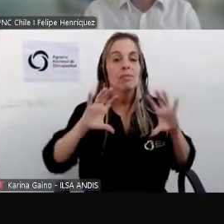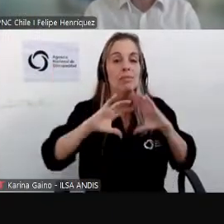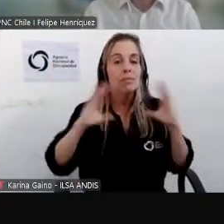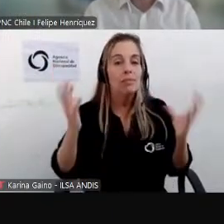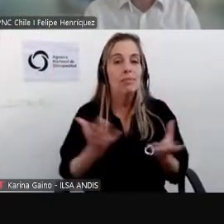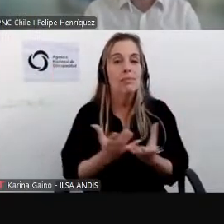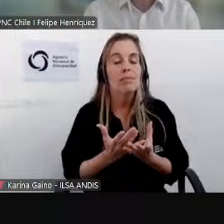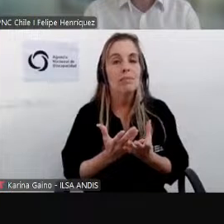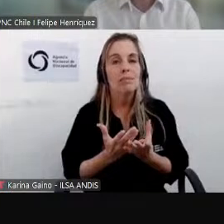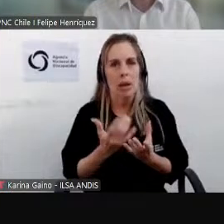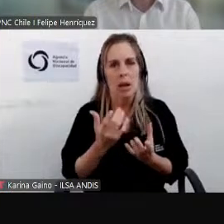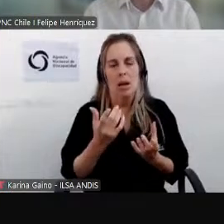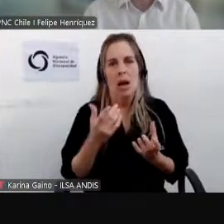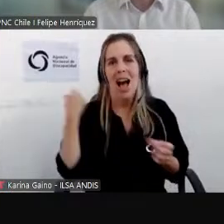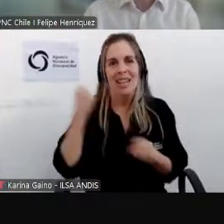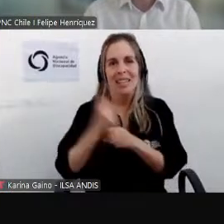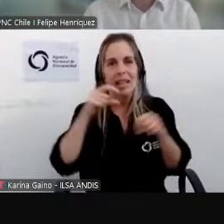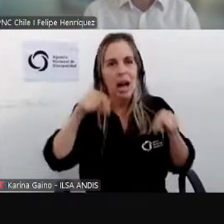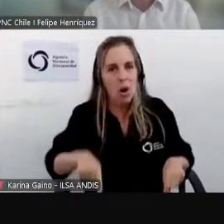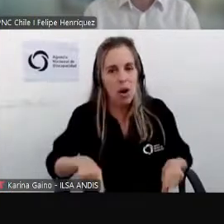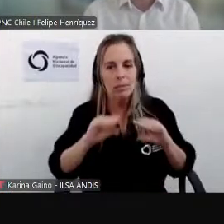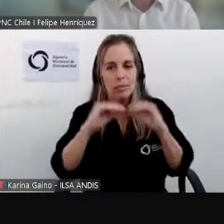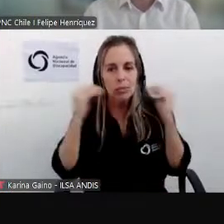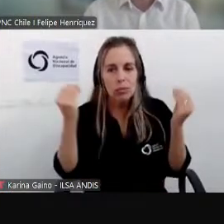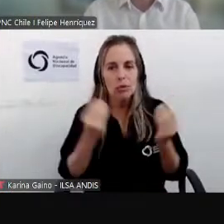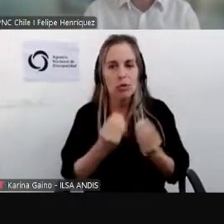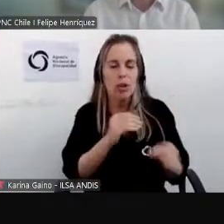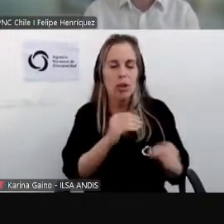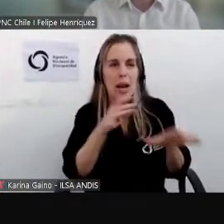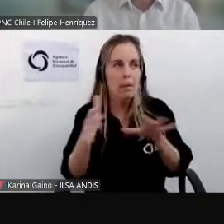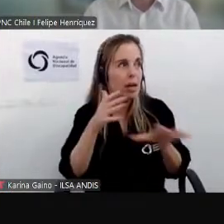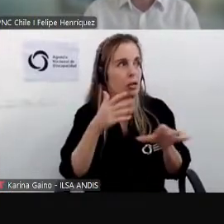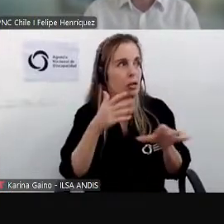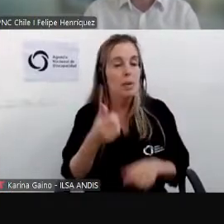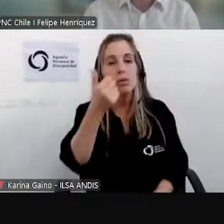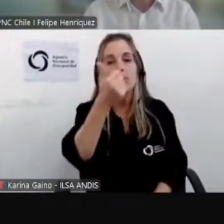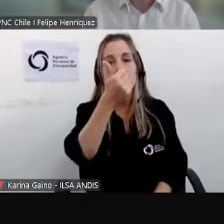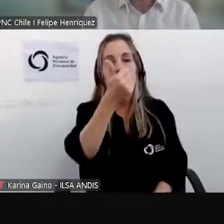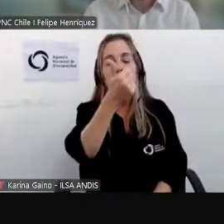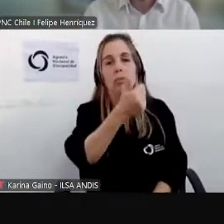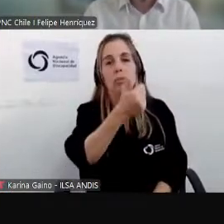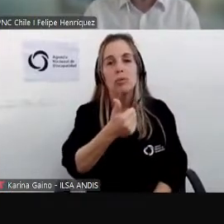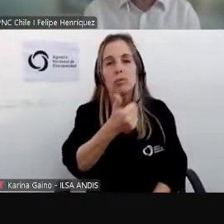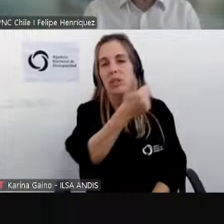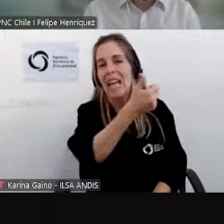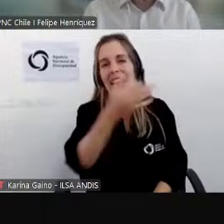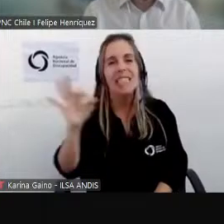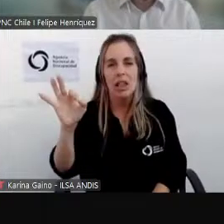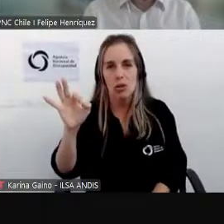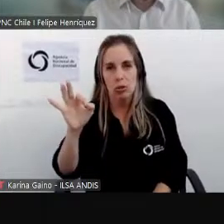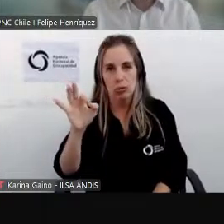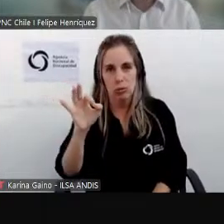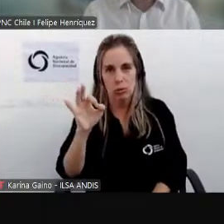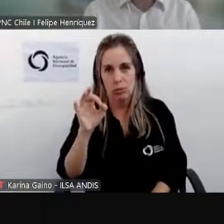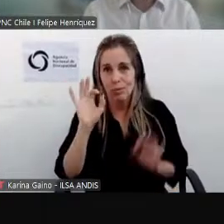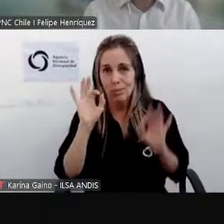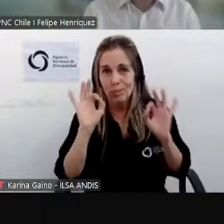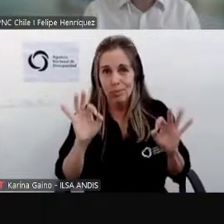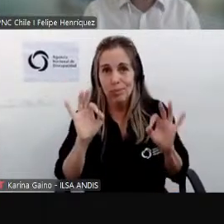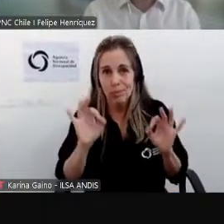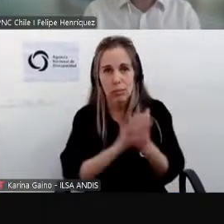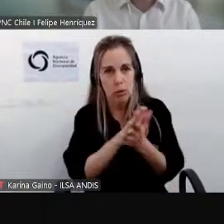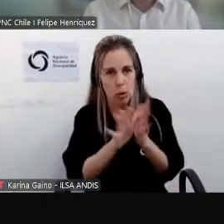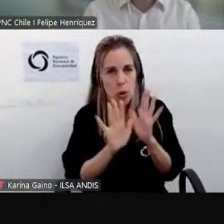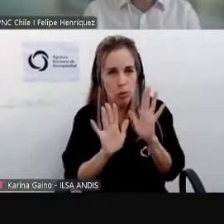service, and in the global national point of contacts, we have already worked and closed about